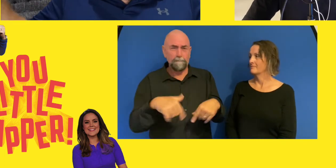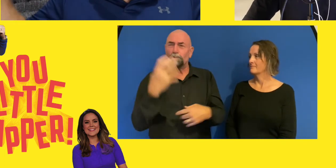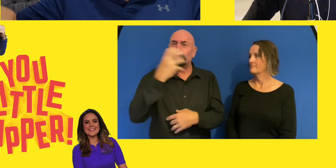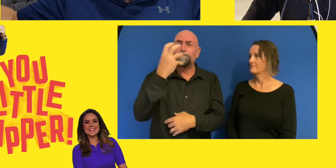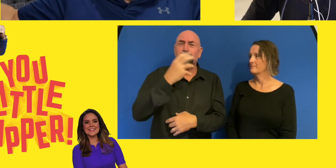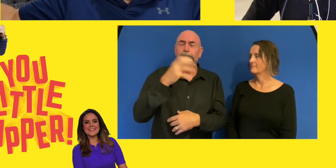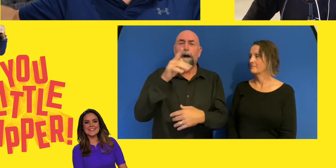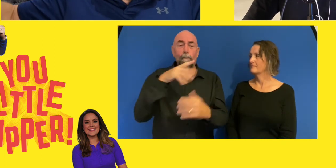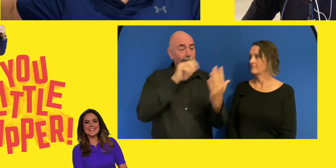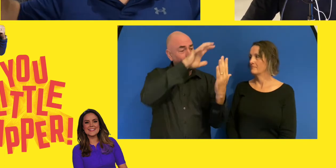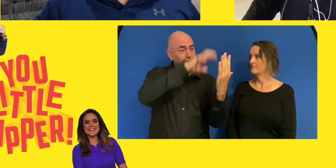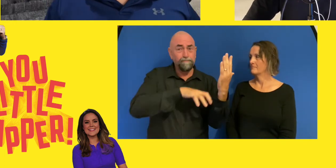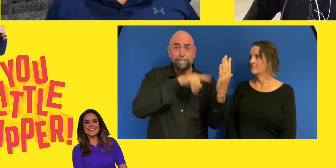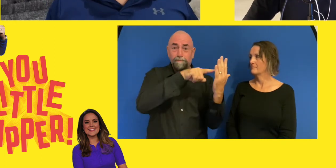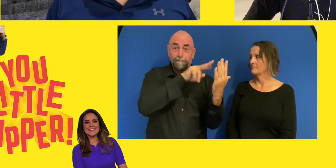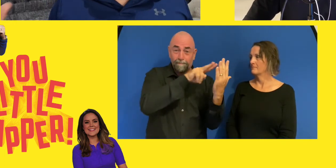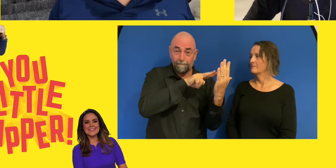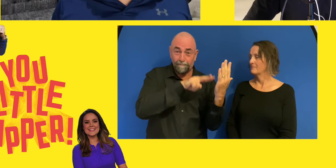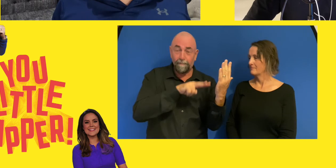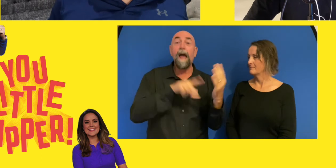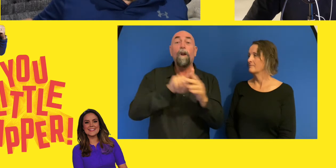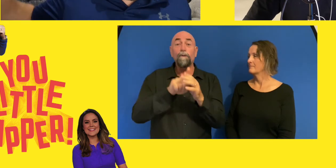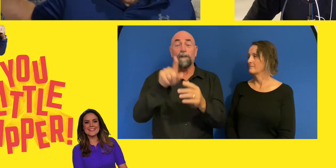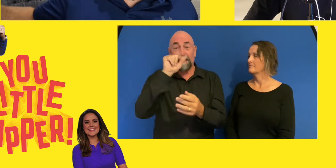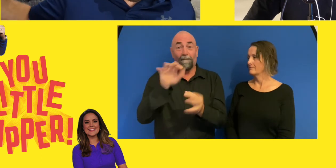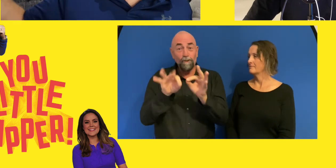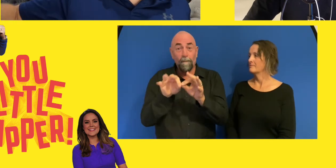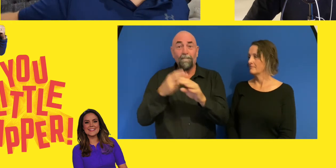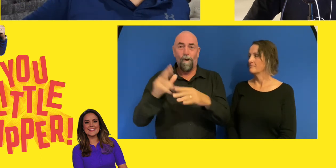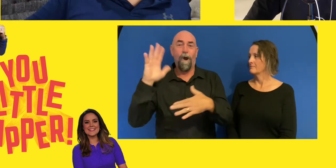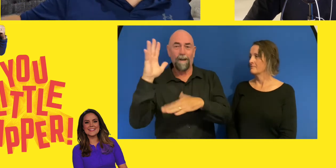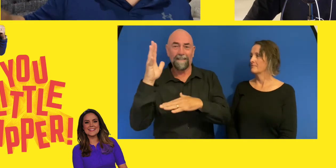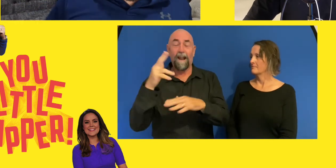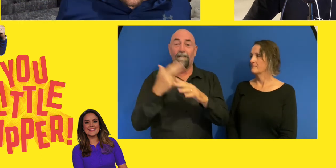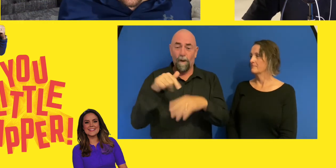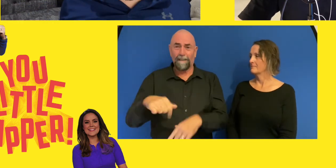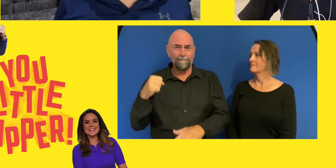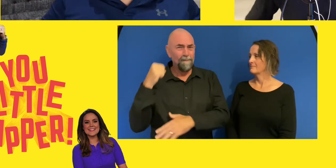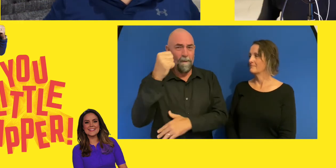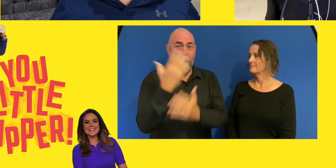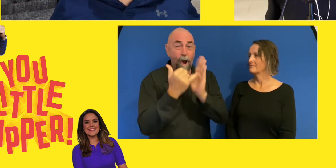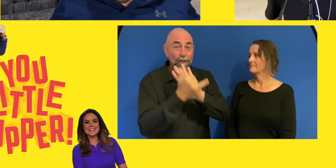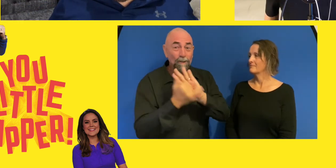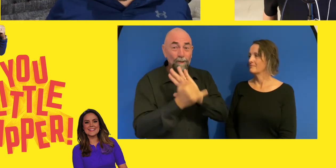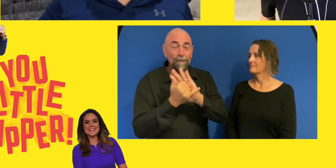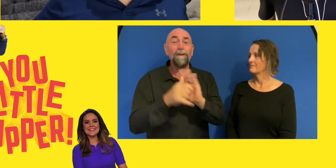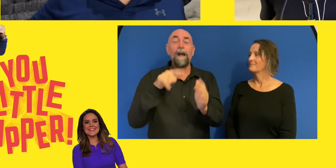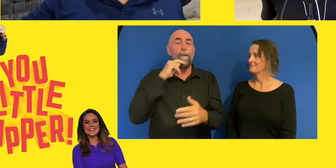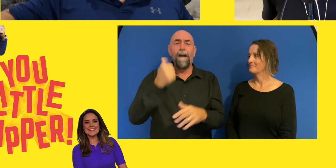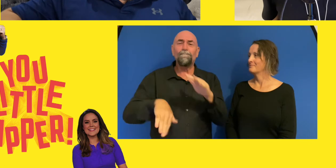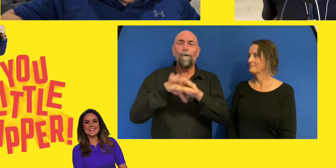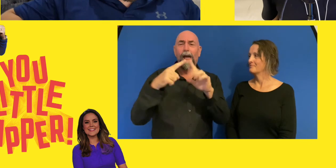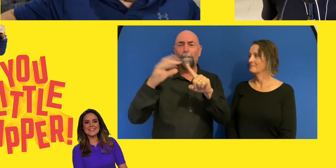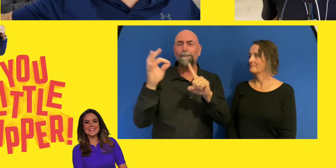ever seen. The transcripts will be available, and it's also translated into Auslan. Just search You Little Ripper on